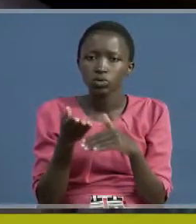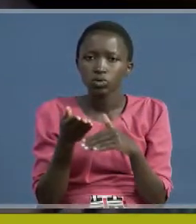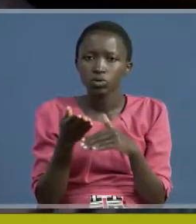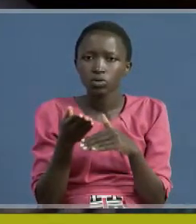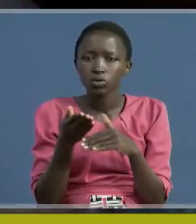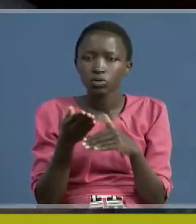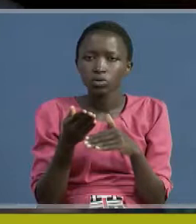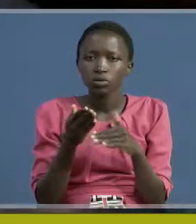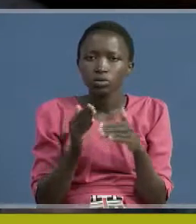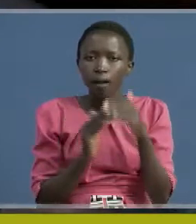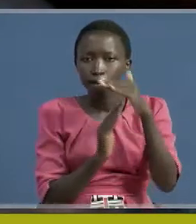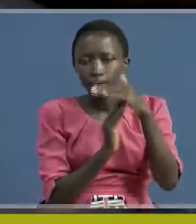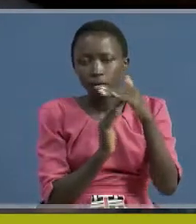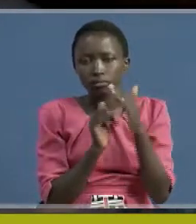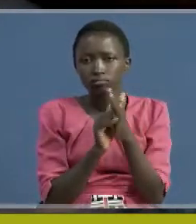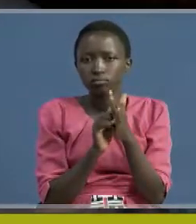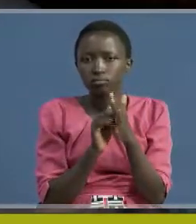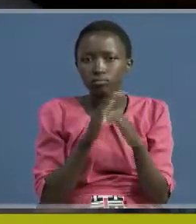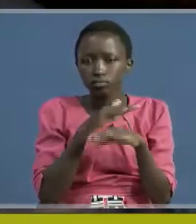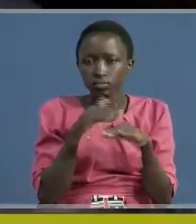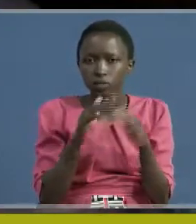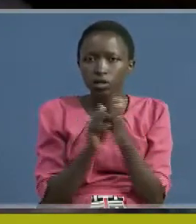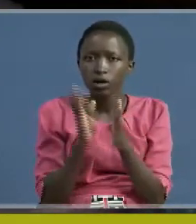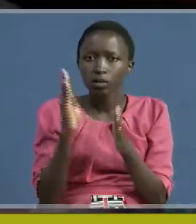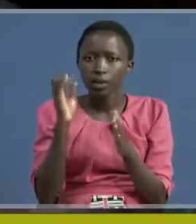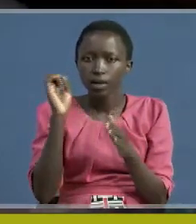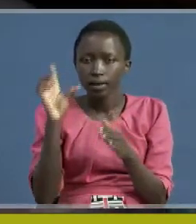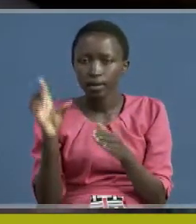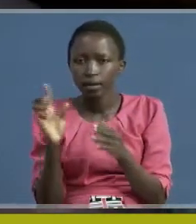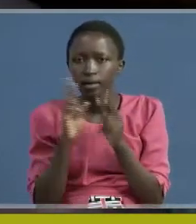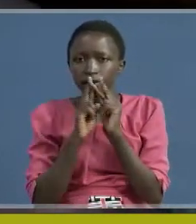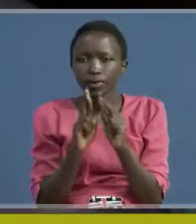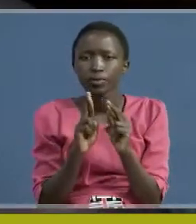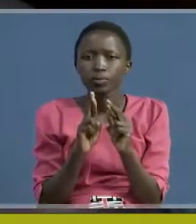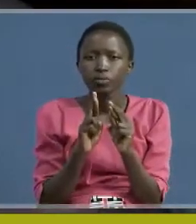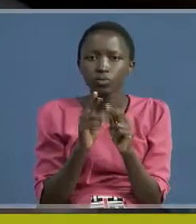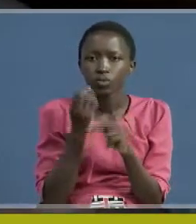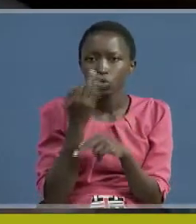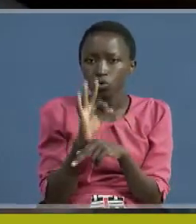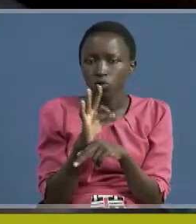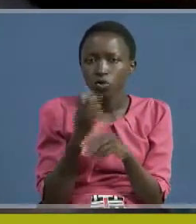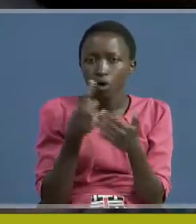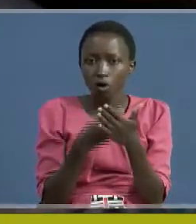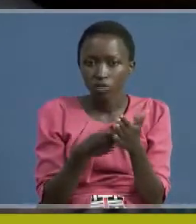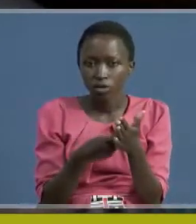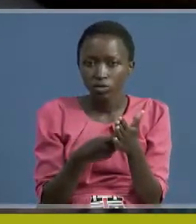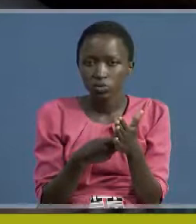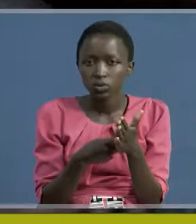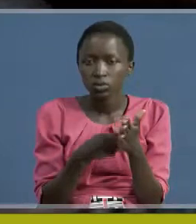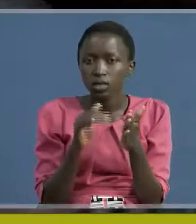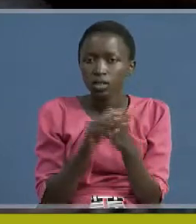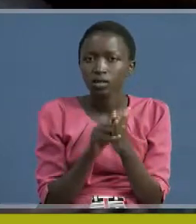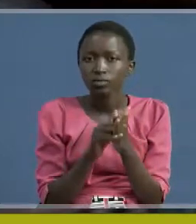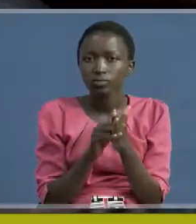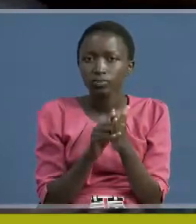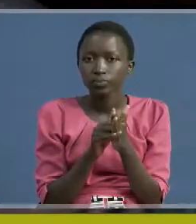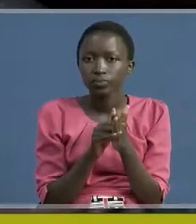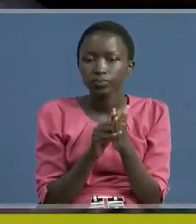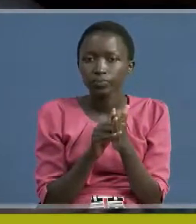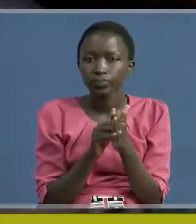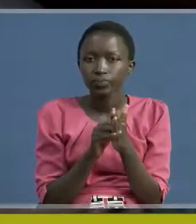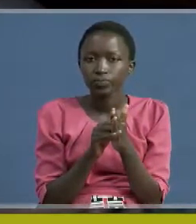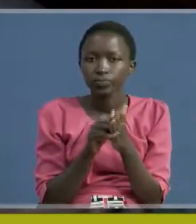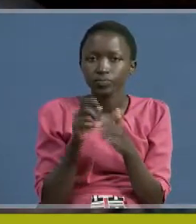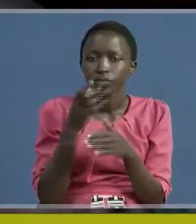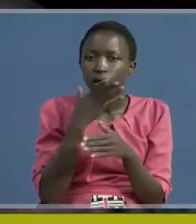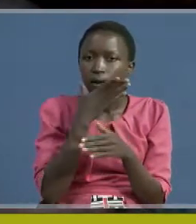above and the pre-bail report of the accused is that is